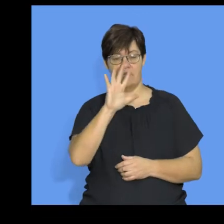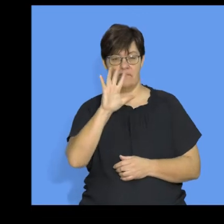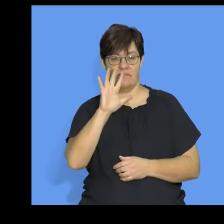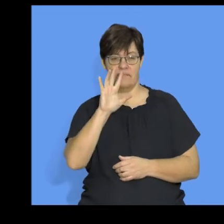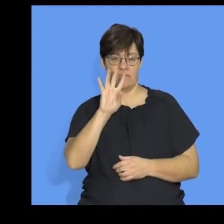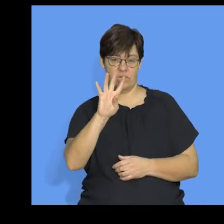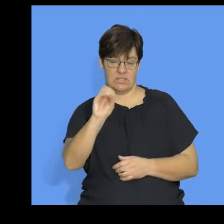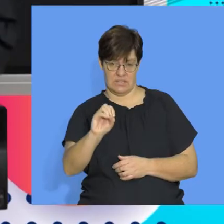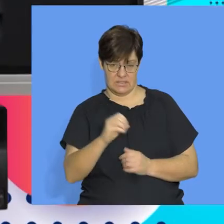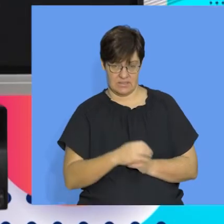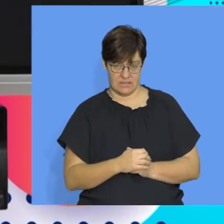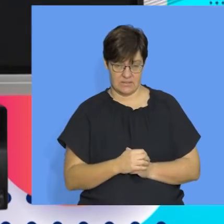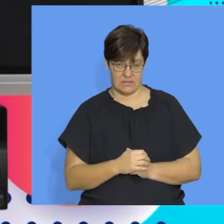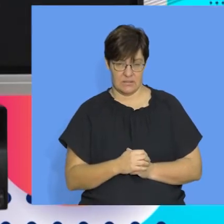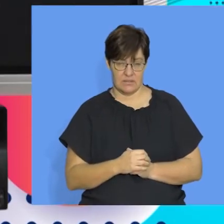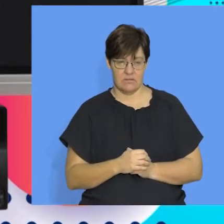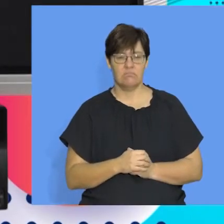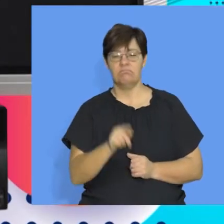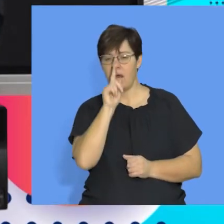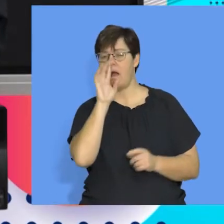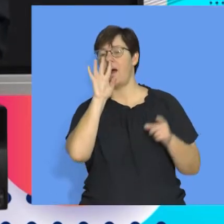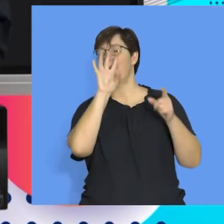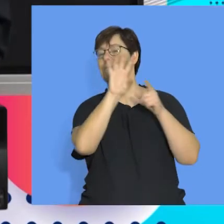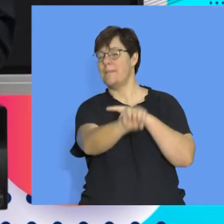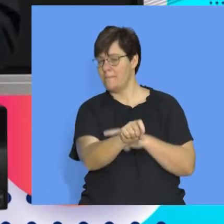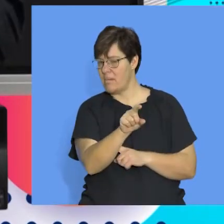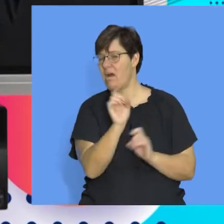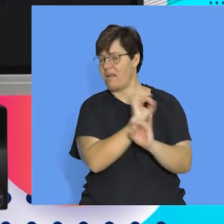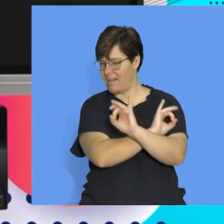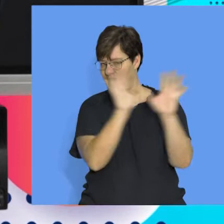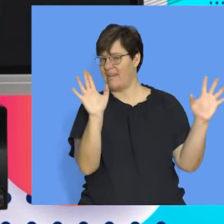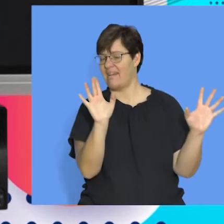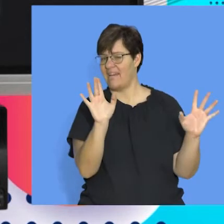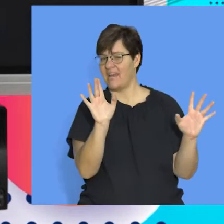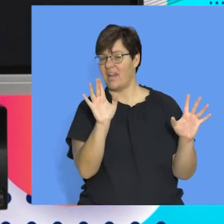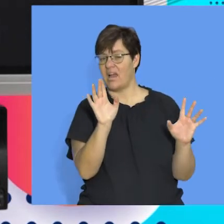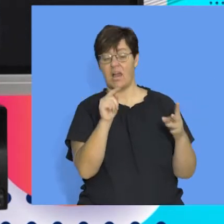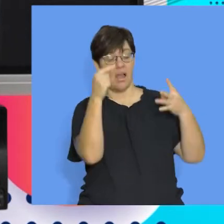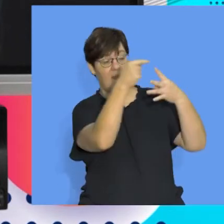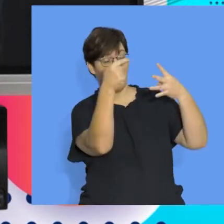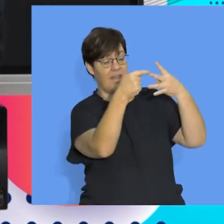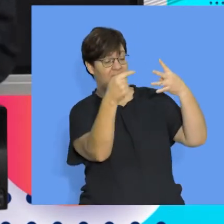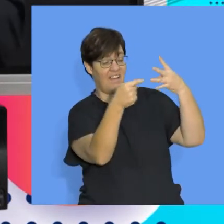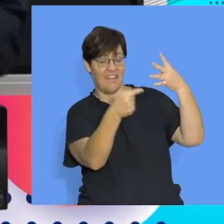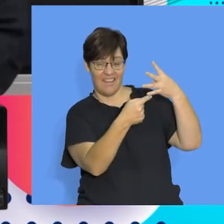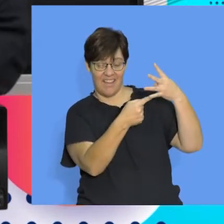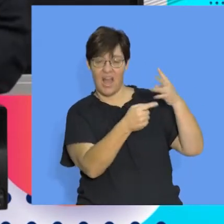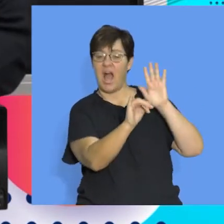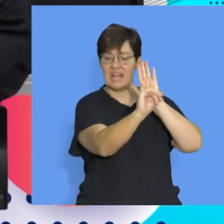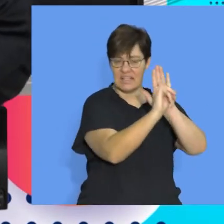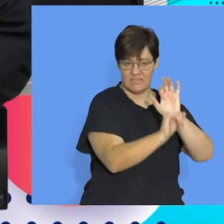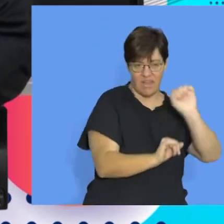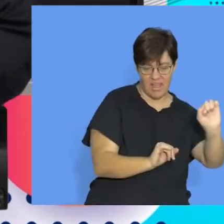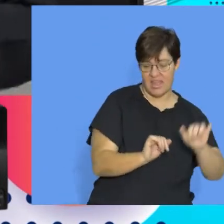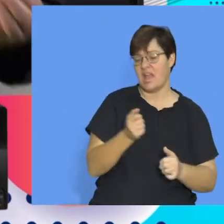1,540. Okay, so you can clearly see you must be able to identify the items in order to be able